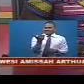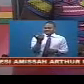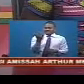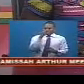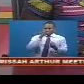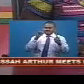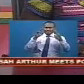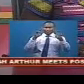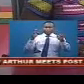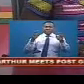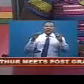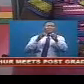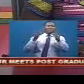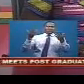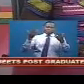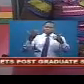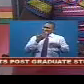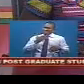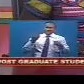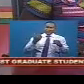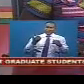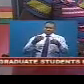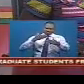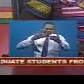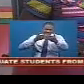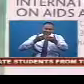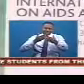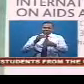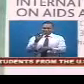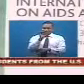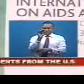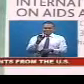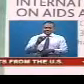target, is now more than ever, getting to zero.